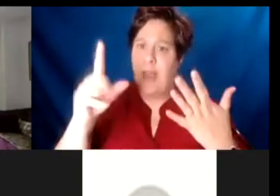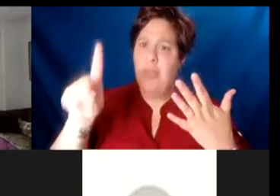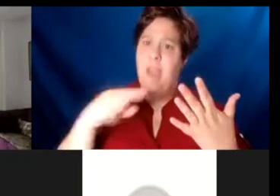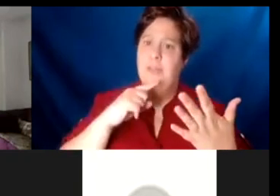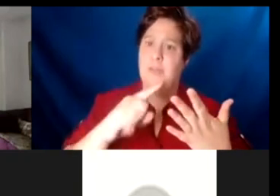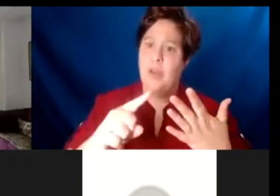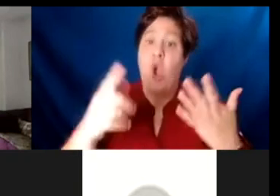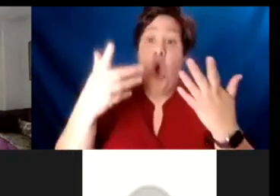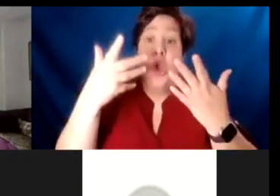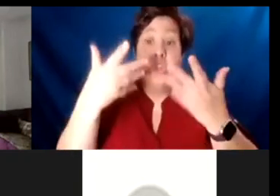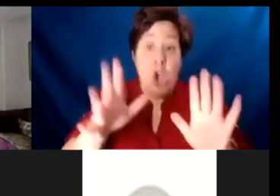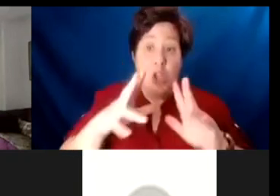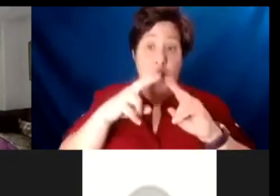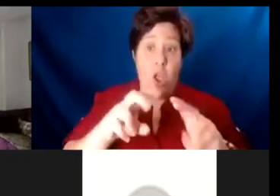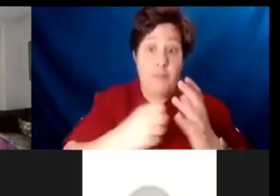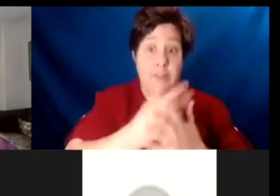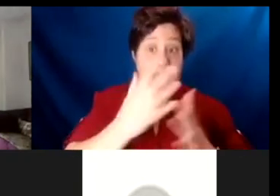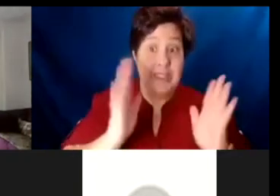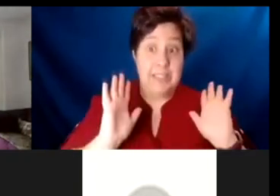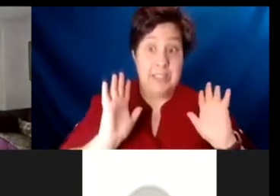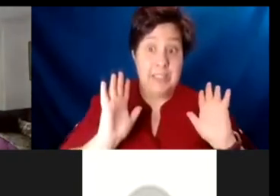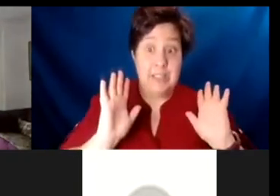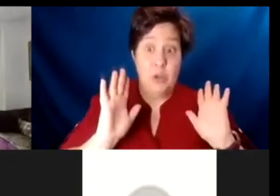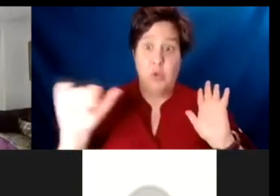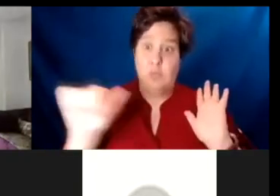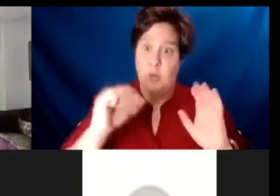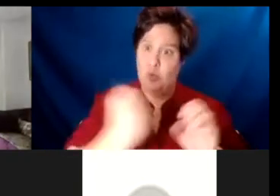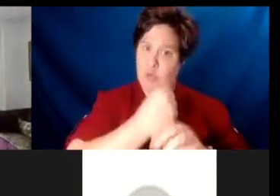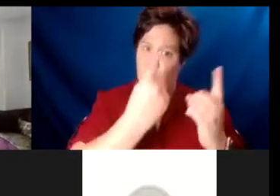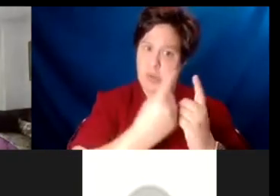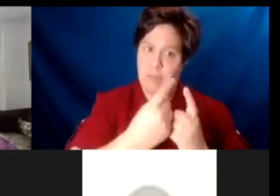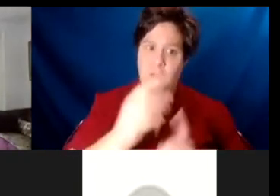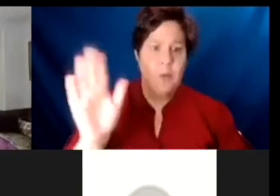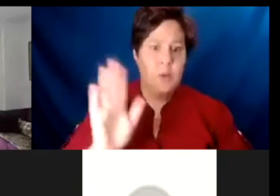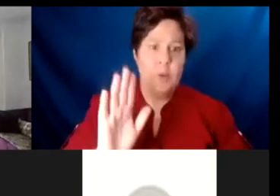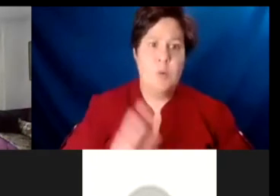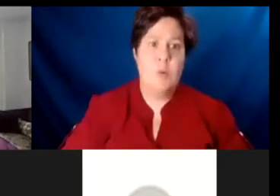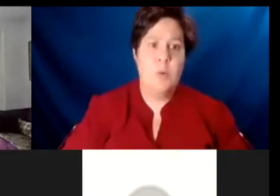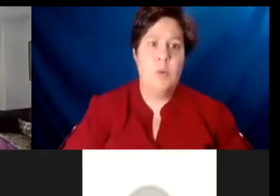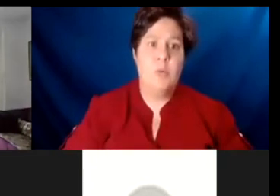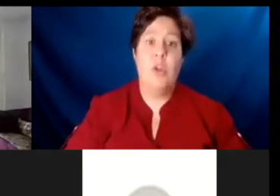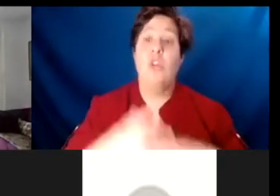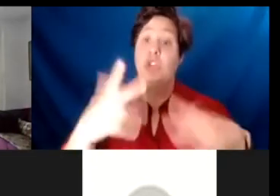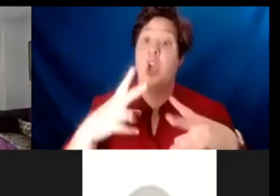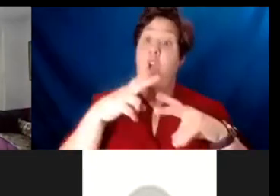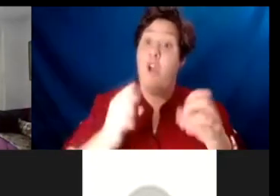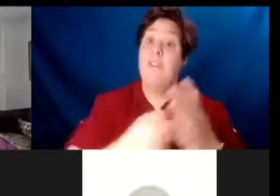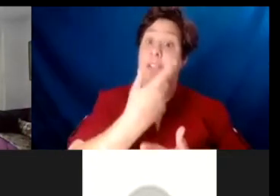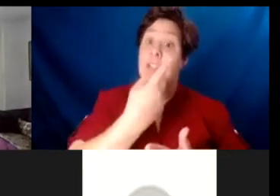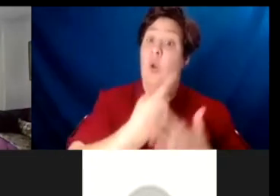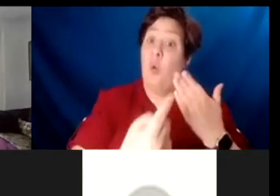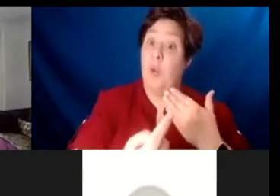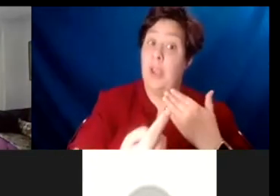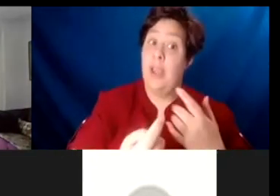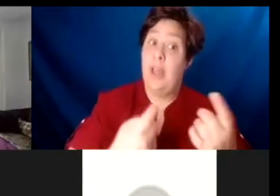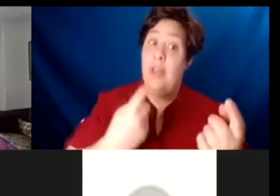is that just for R&D, or is that, well, are you supposed to produce something with that? It's for R&D only, and